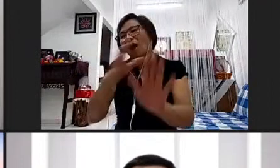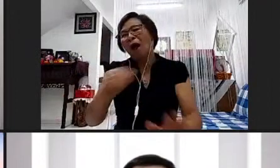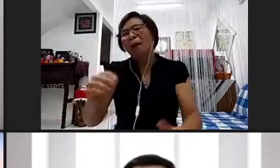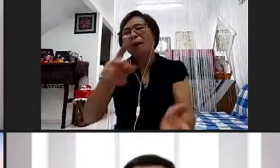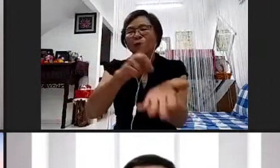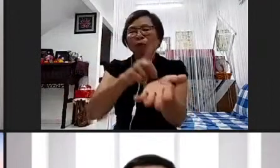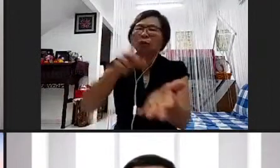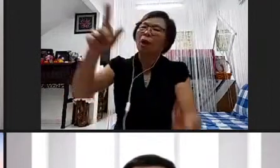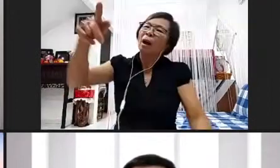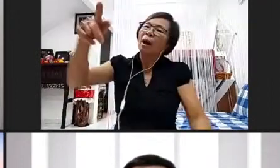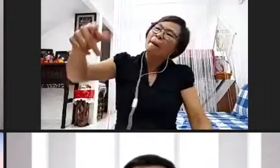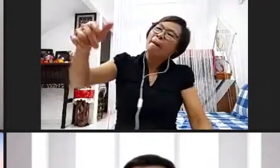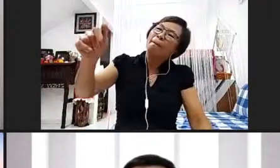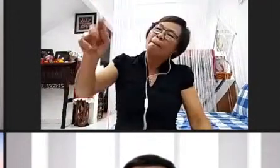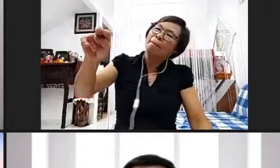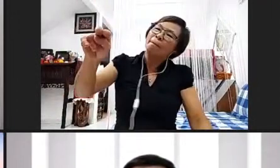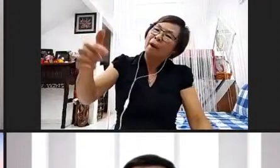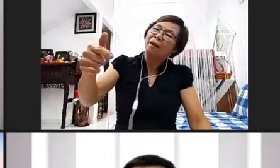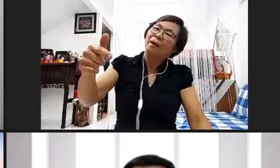Pang has always